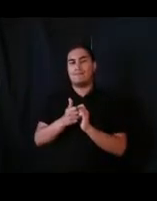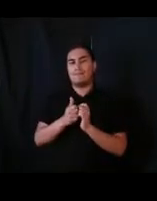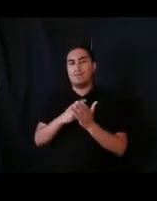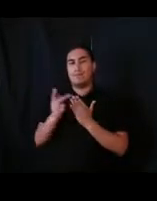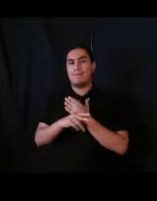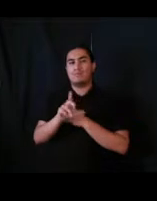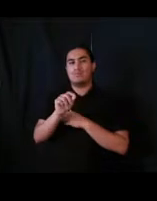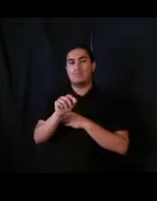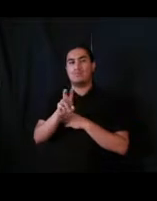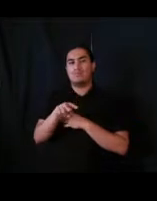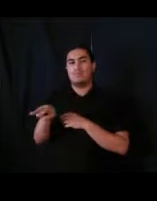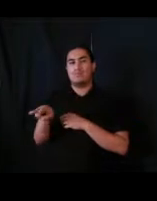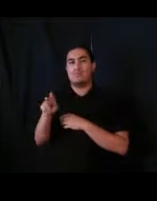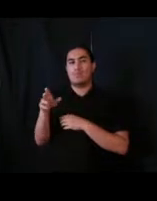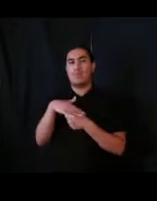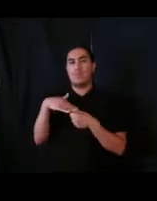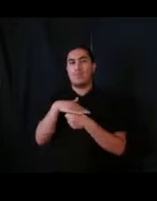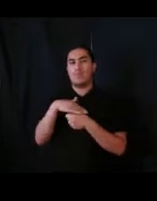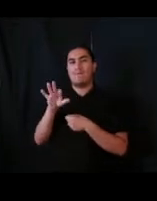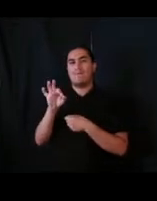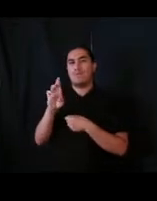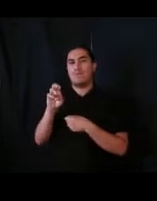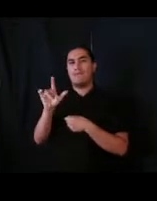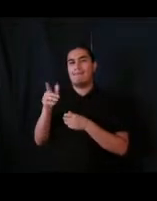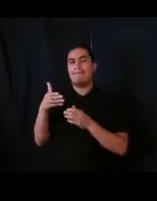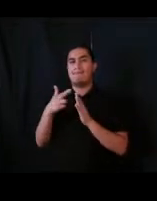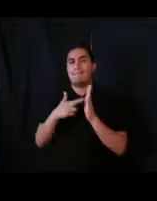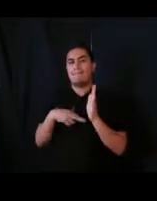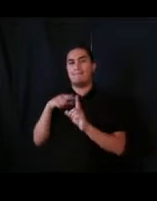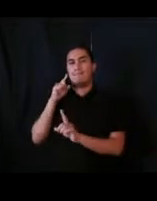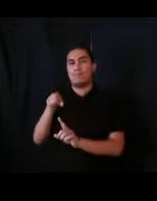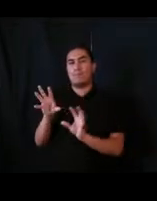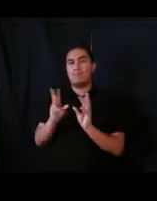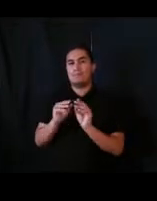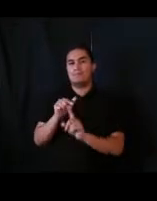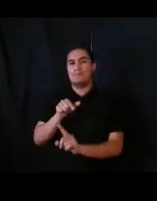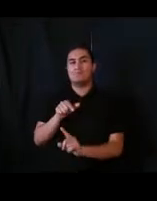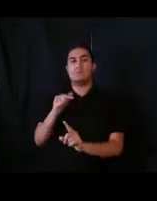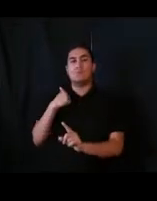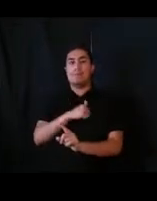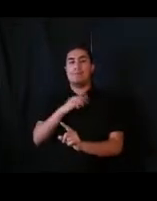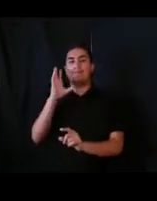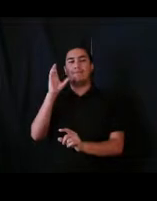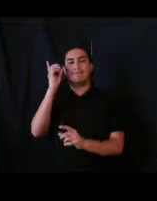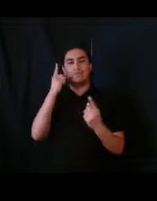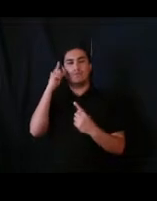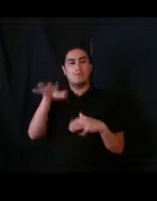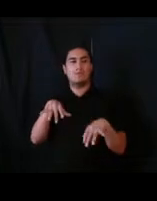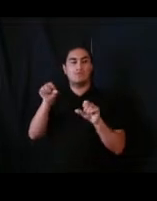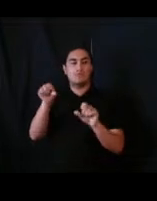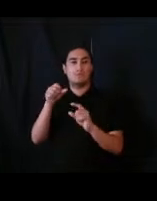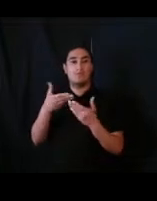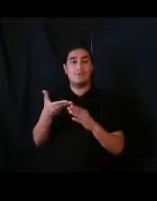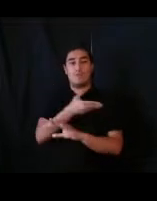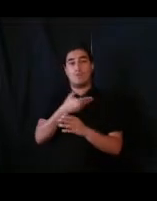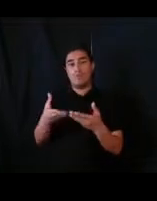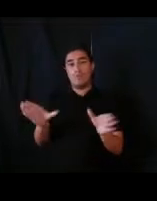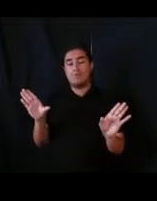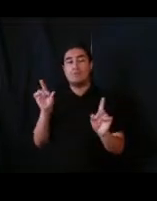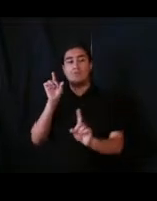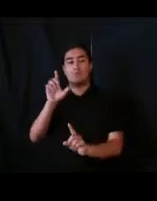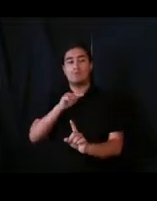2022 local partnership formulaic program guidelines before the commission considers them for adoption before i open the hearing i'll turn